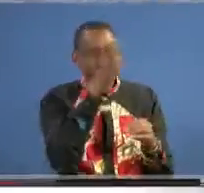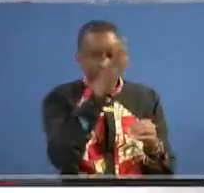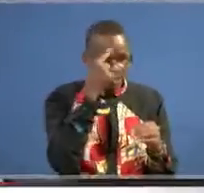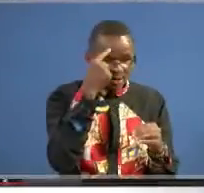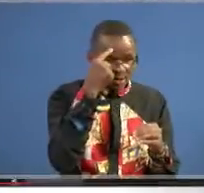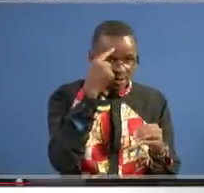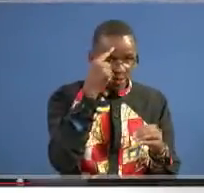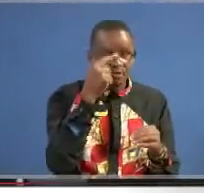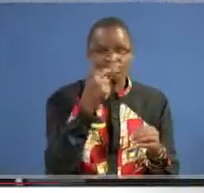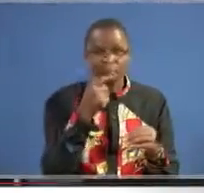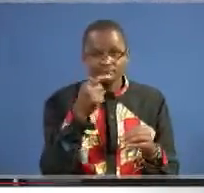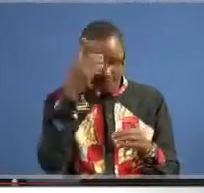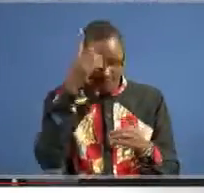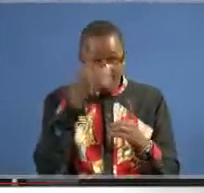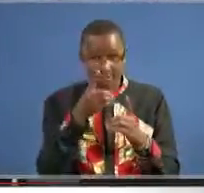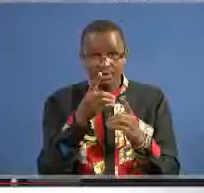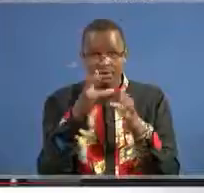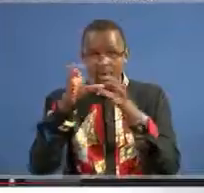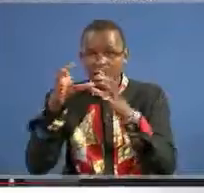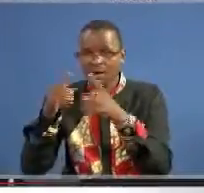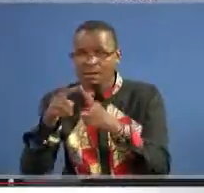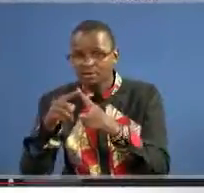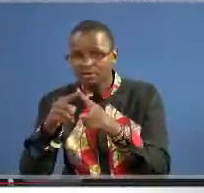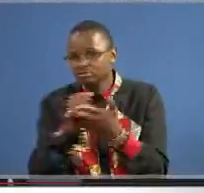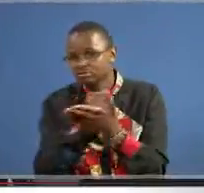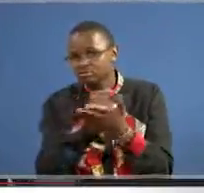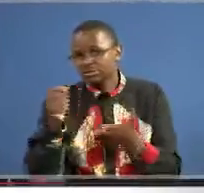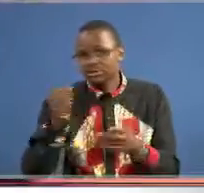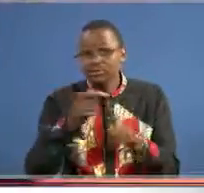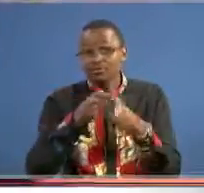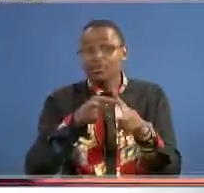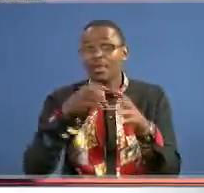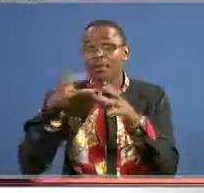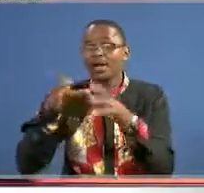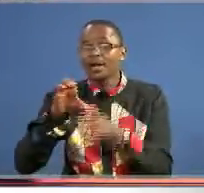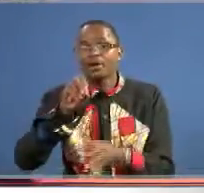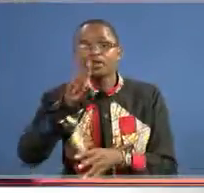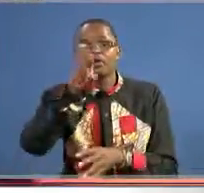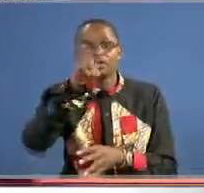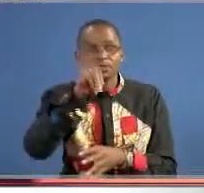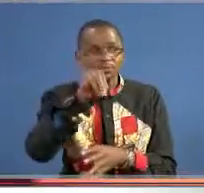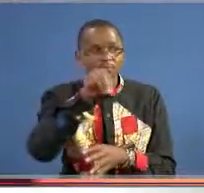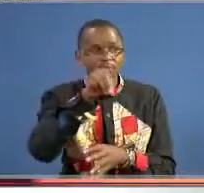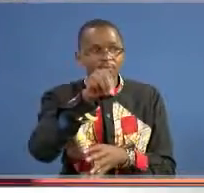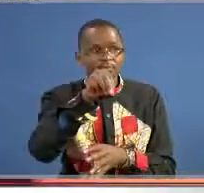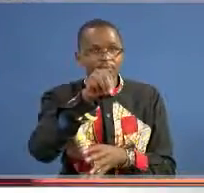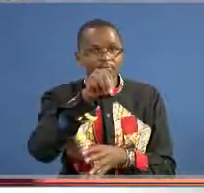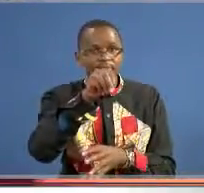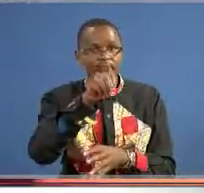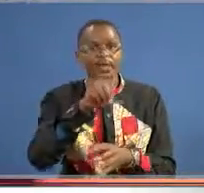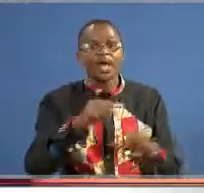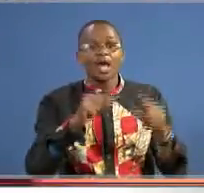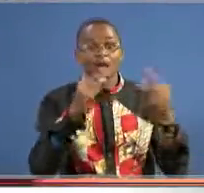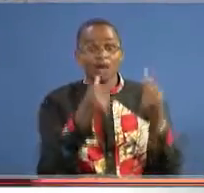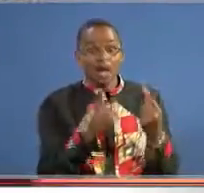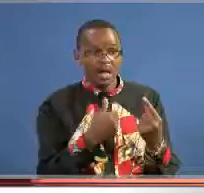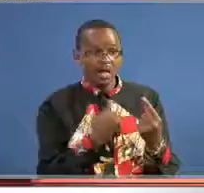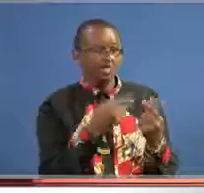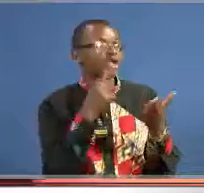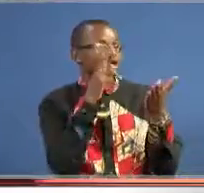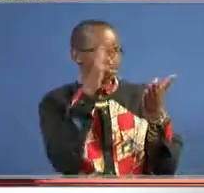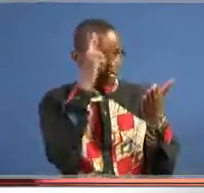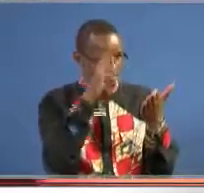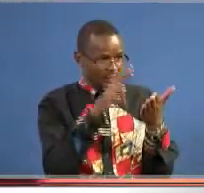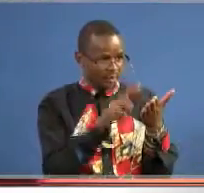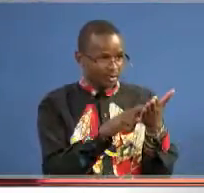a blow following the decision by the party to expand them. The NEC has adopted the recommendation of the